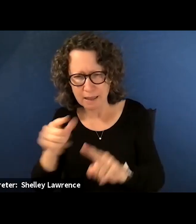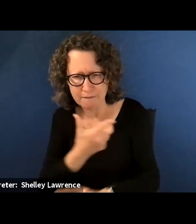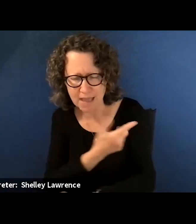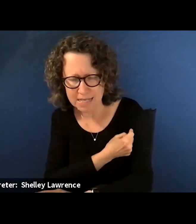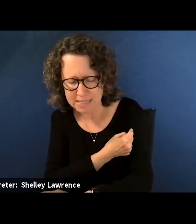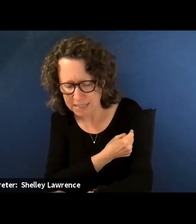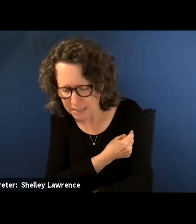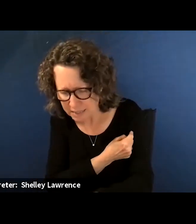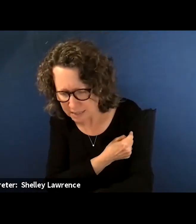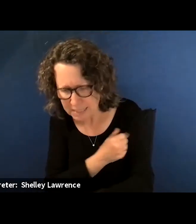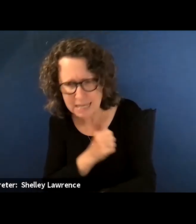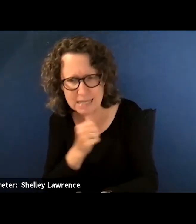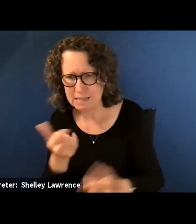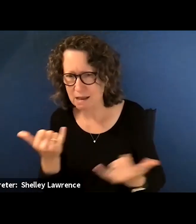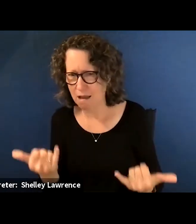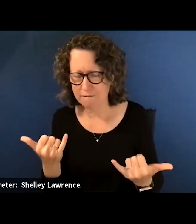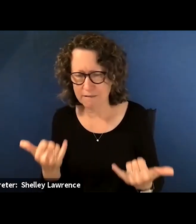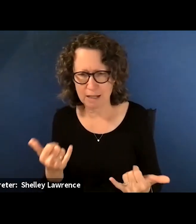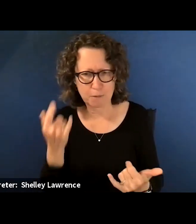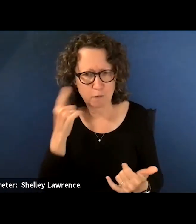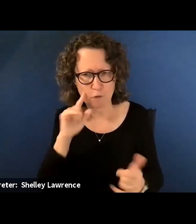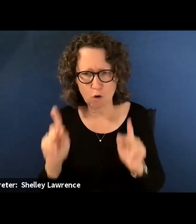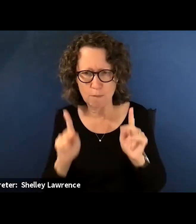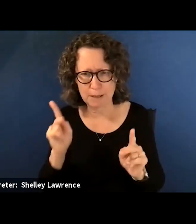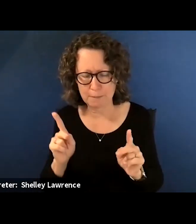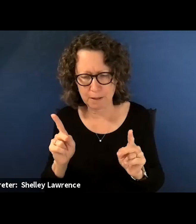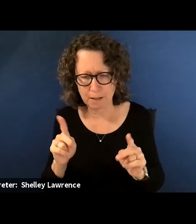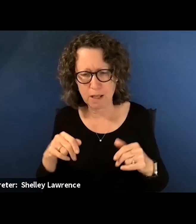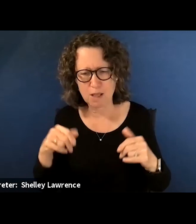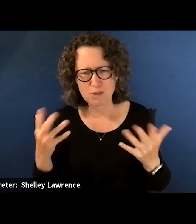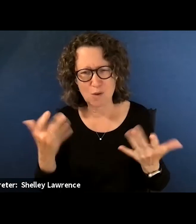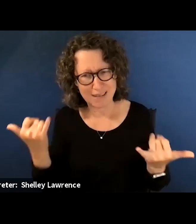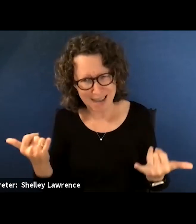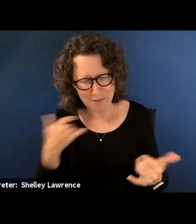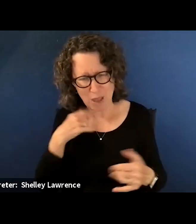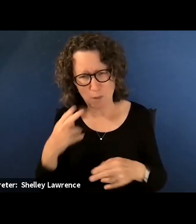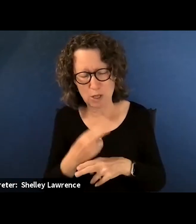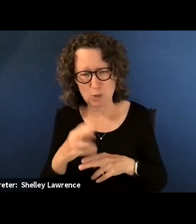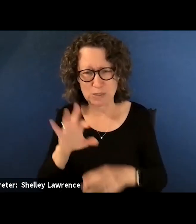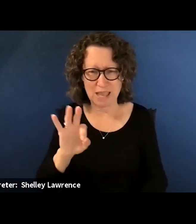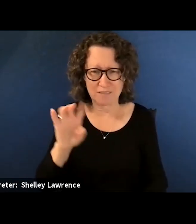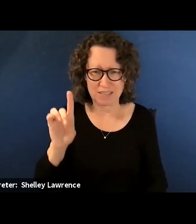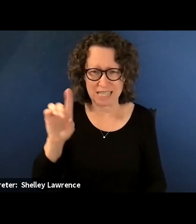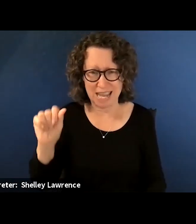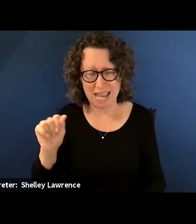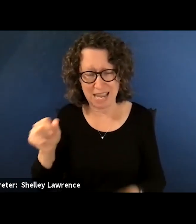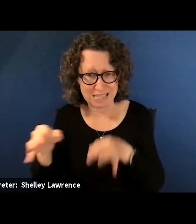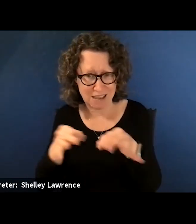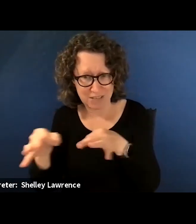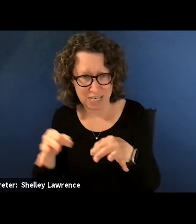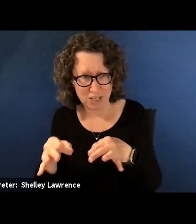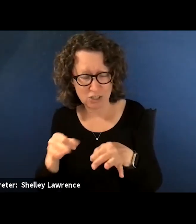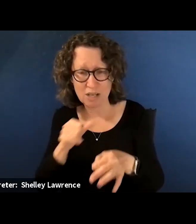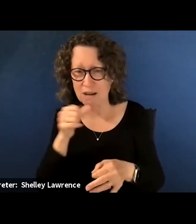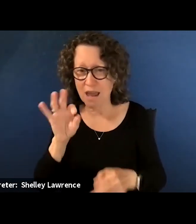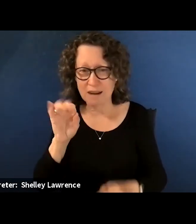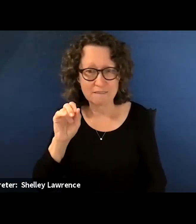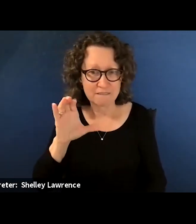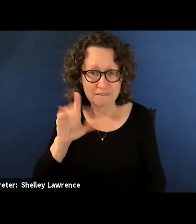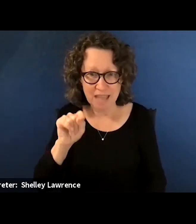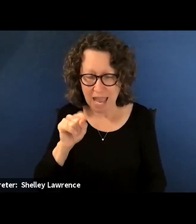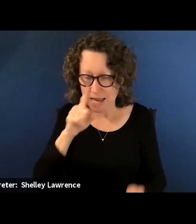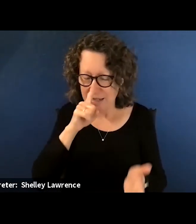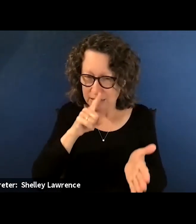not currently available to the public. So now that we use the FDA definition, not fact checkers financed by